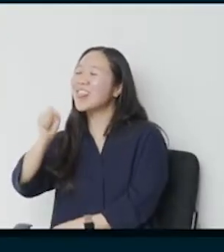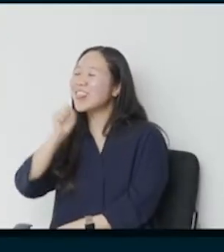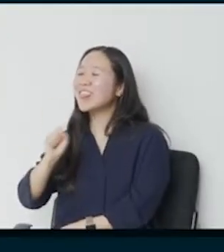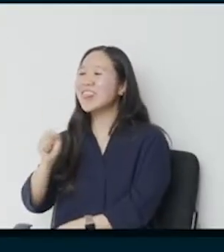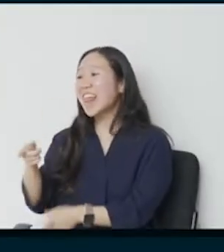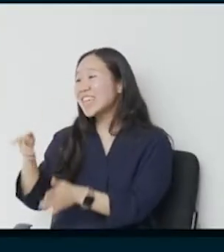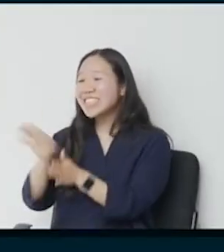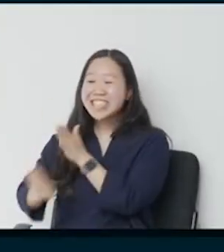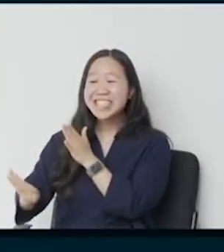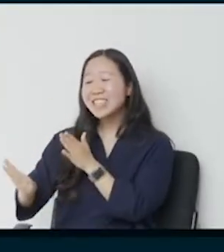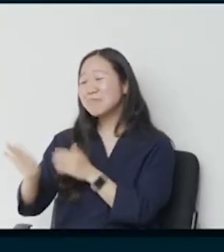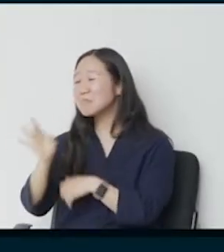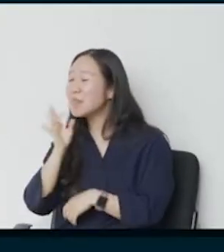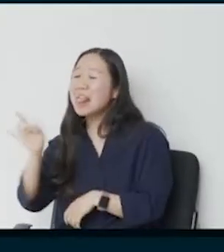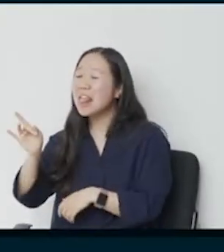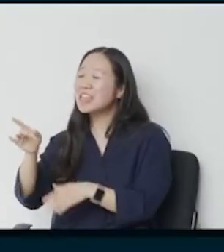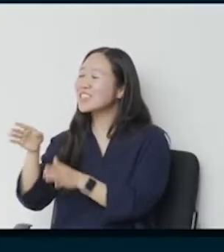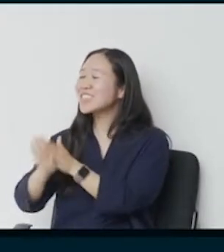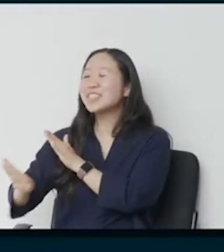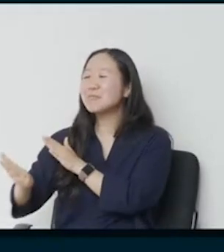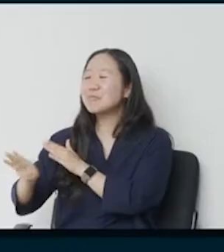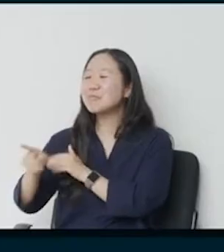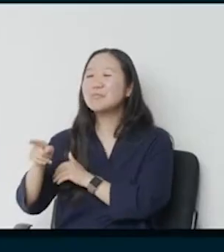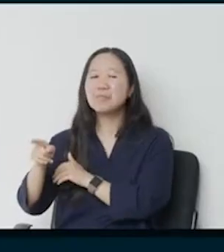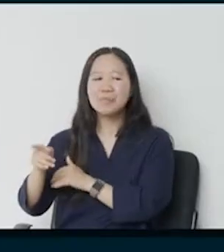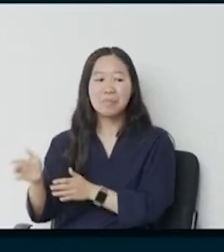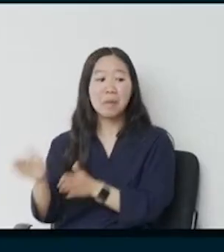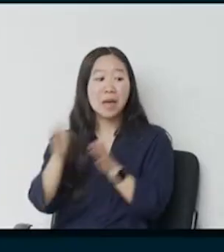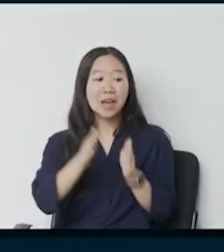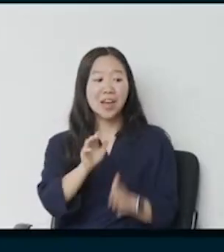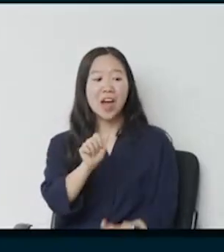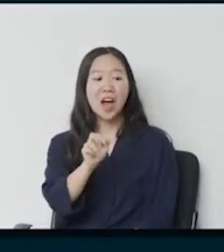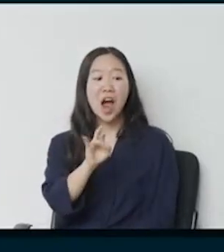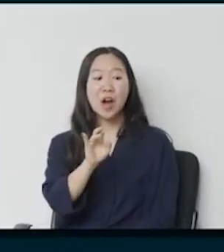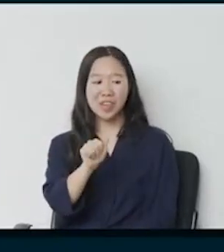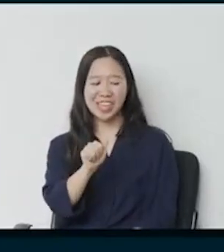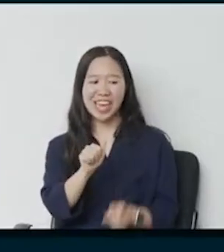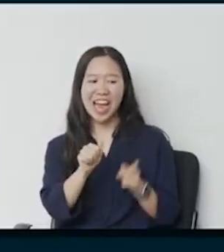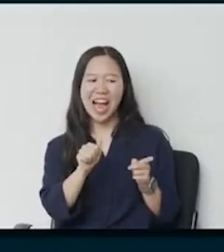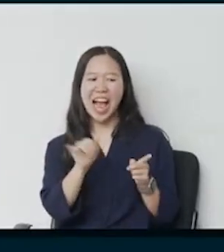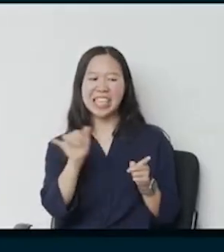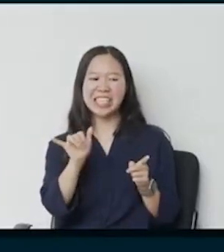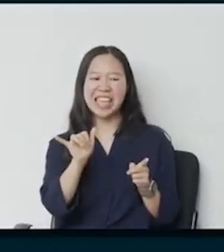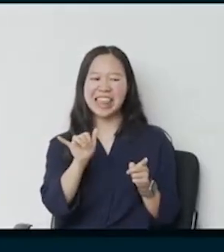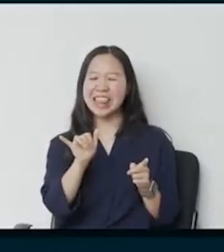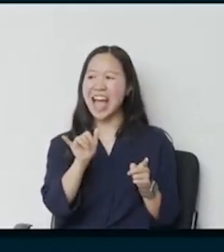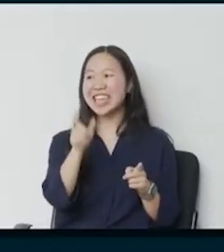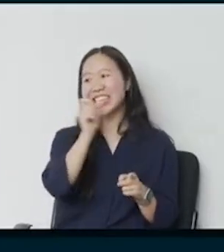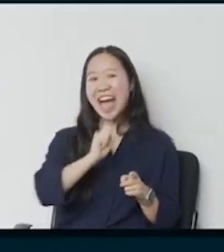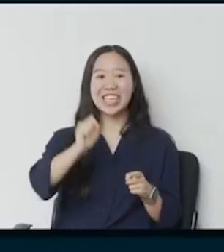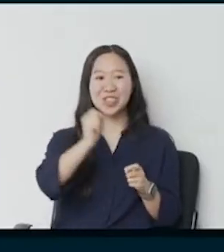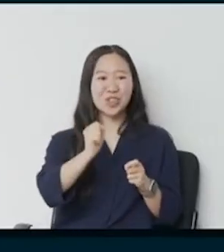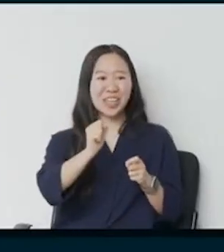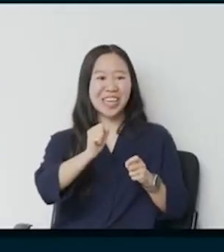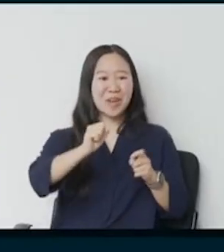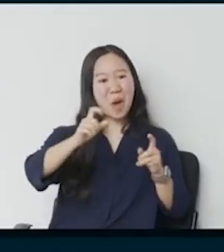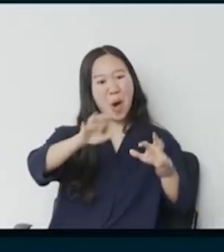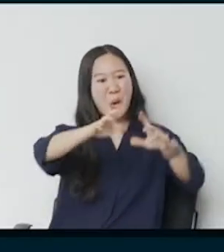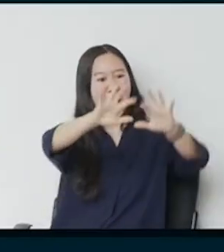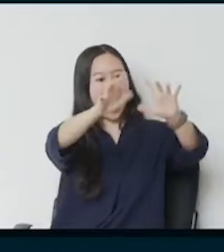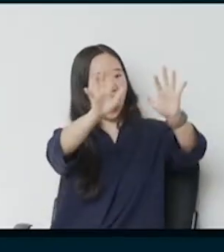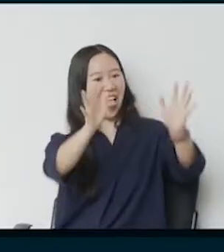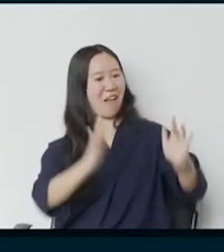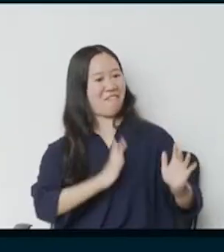cheap. It's cheap. But ARIA is like an ice cream sundae gourmet and a waffle bowl